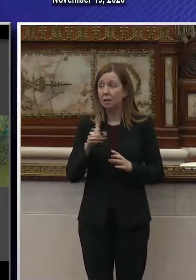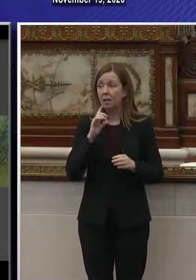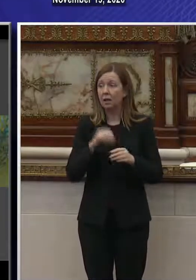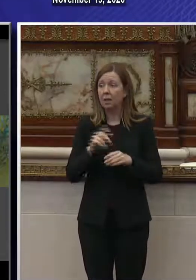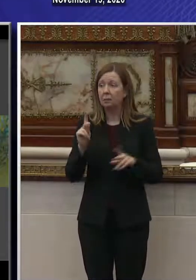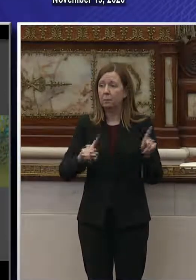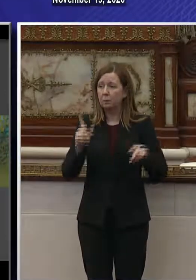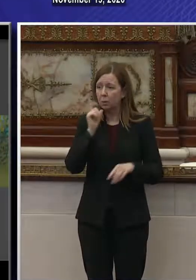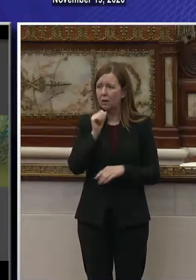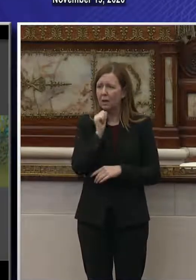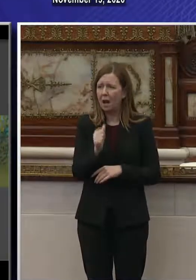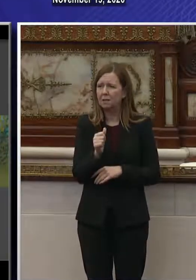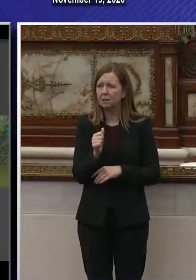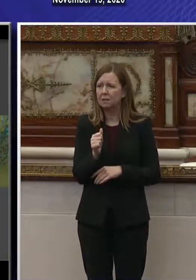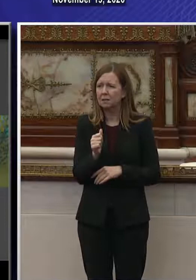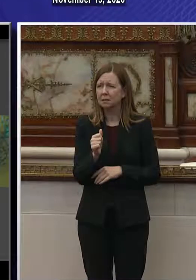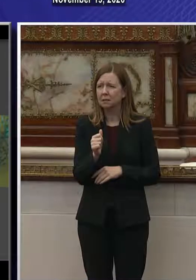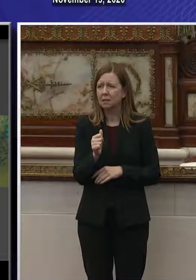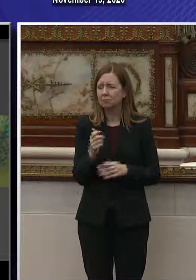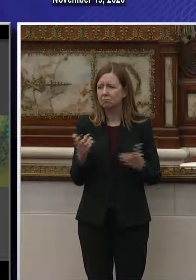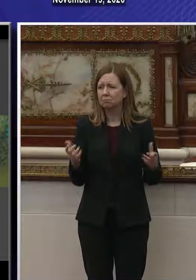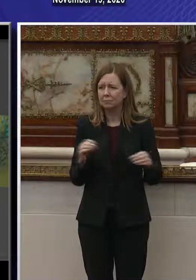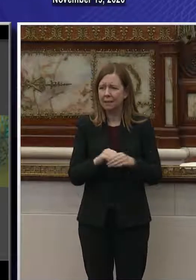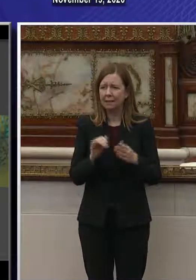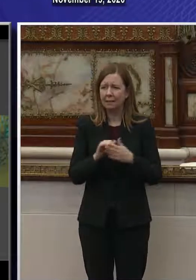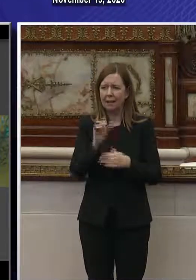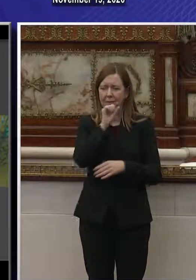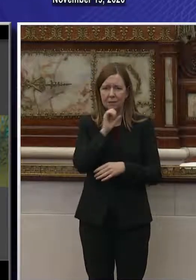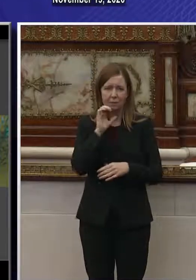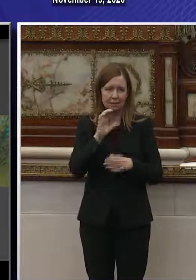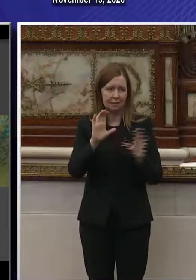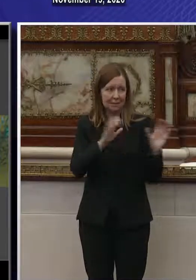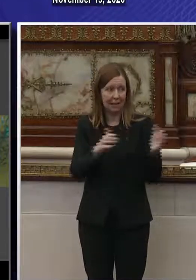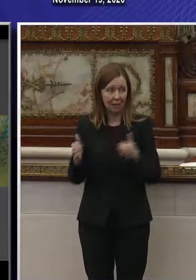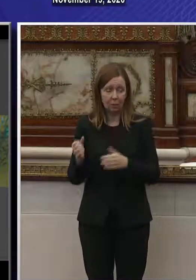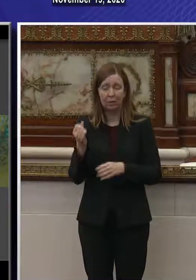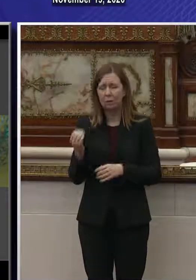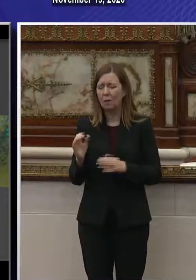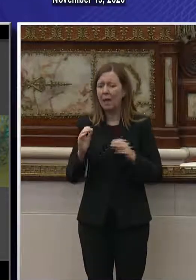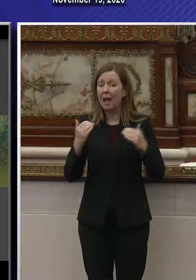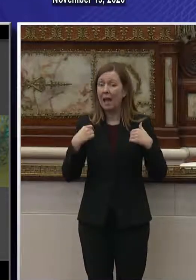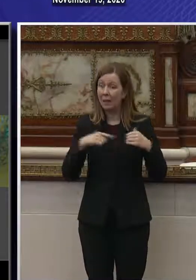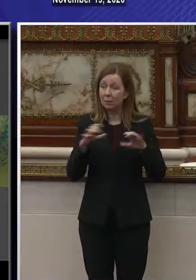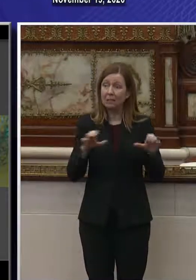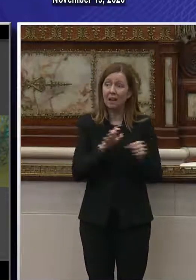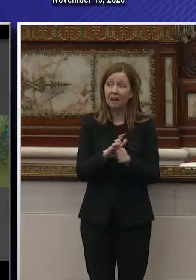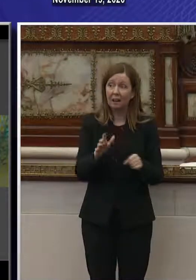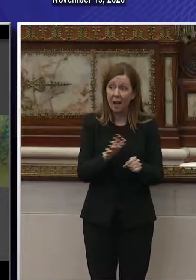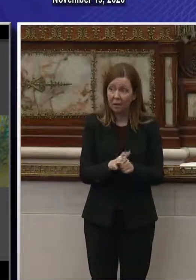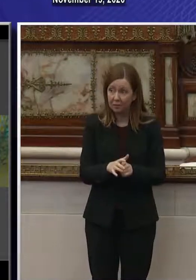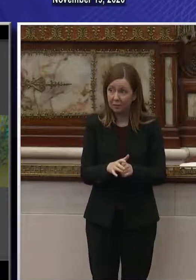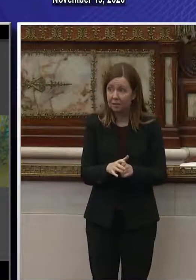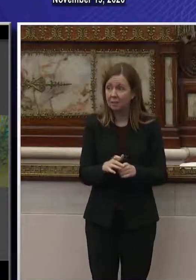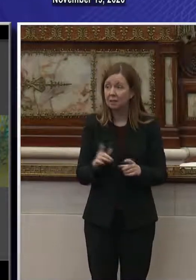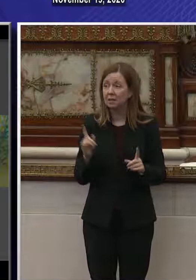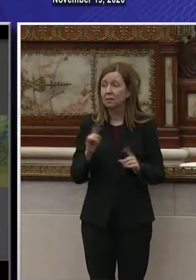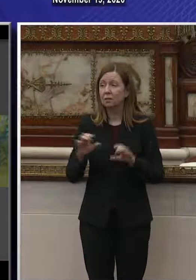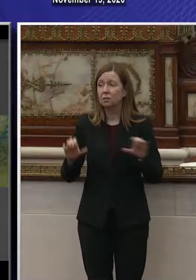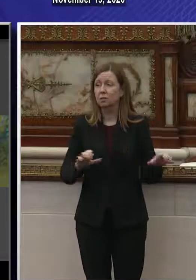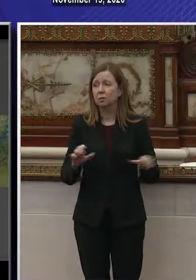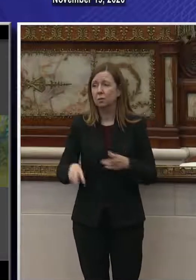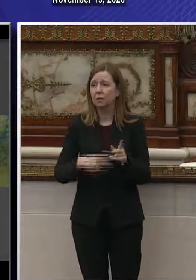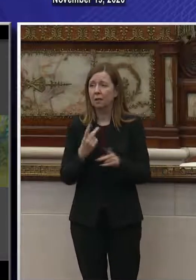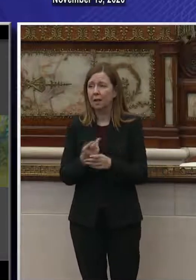people who are not, in that senior category. And so have we done enough to do the kind